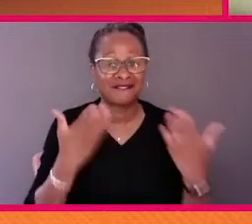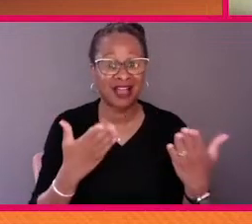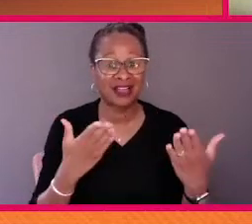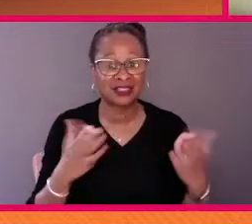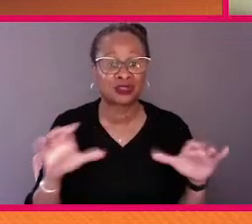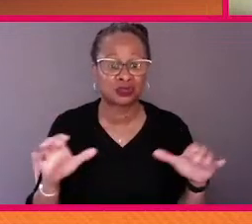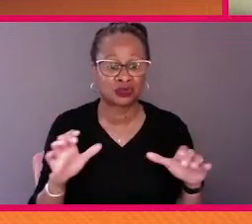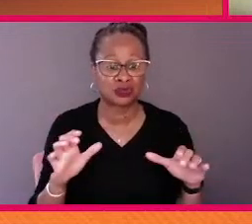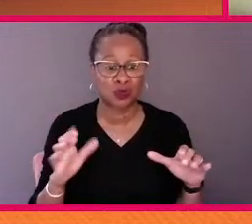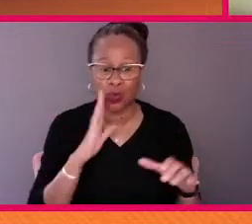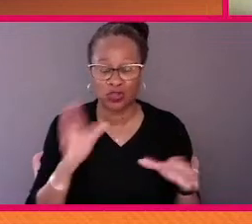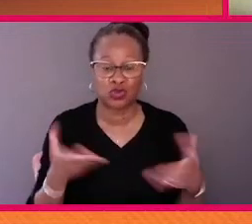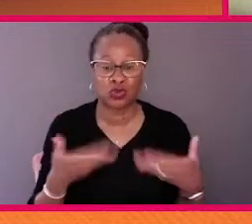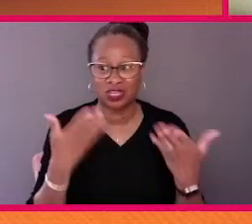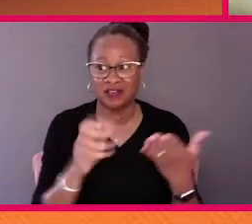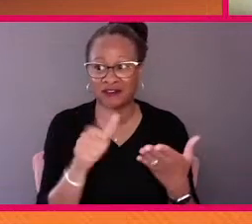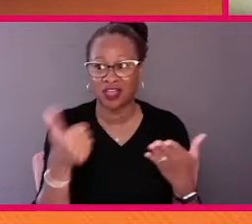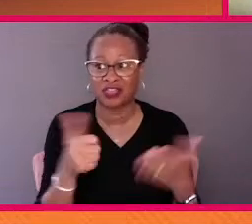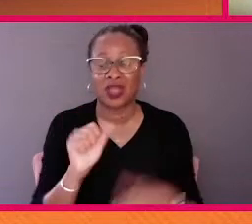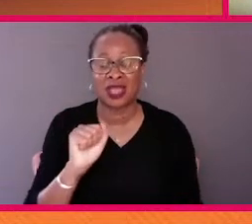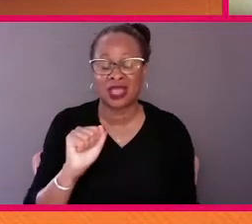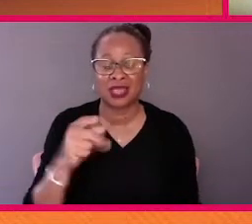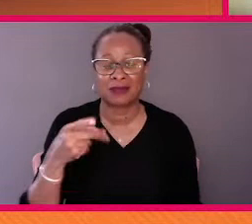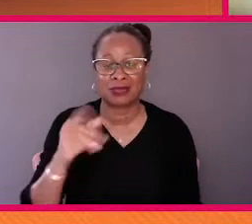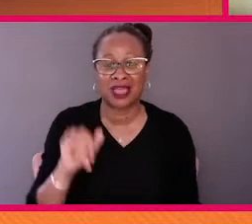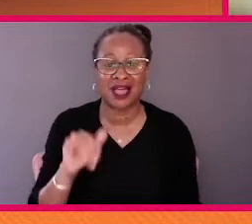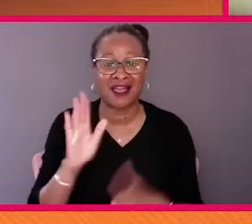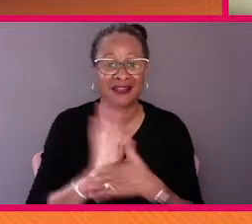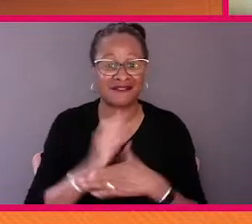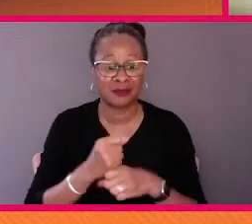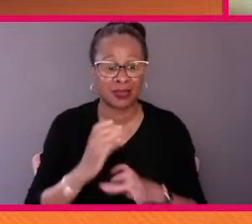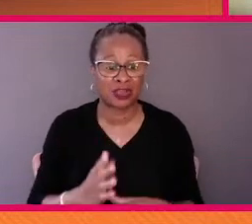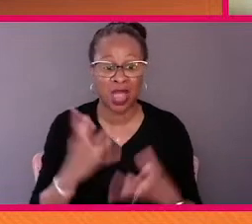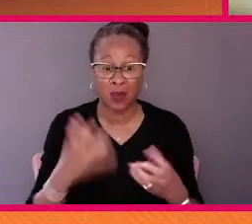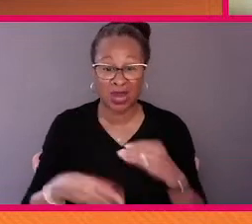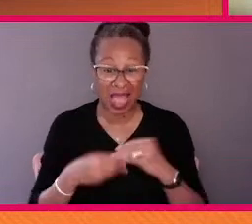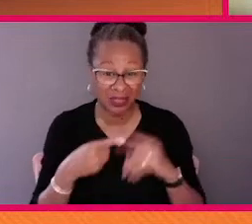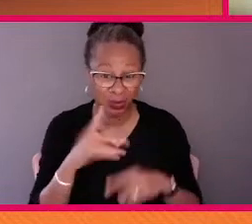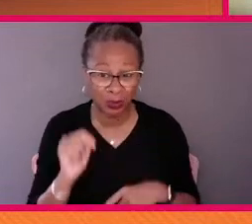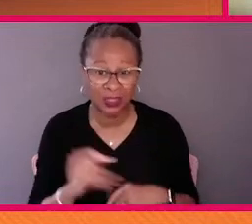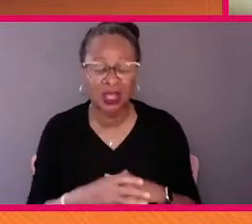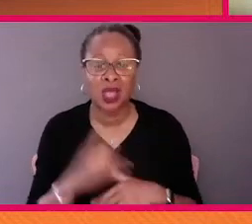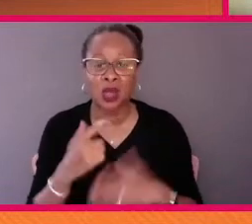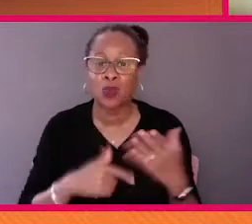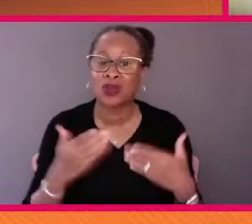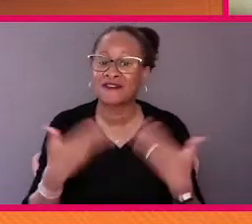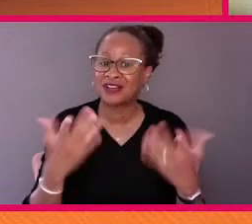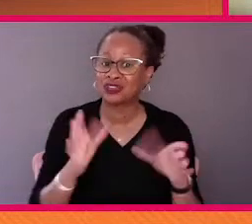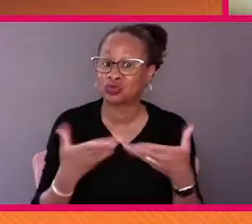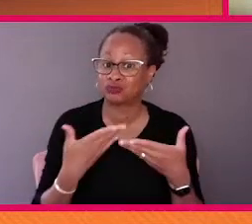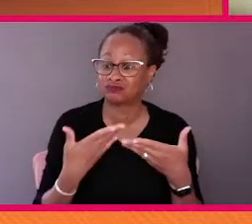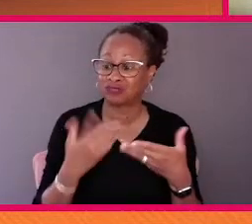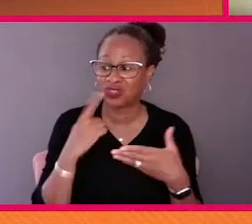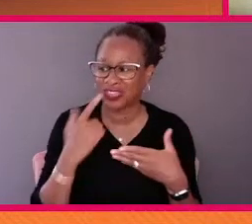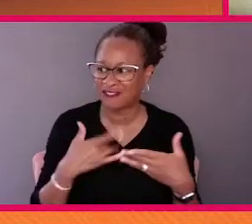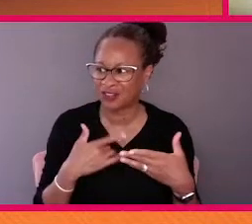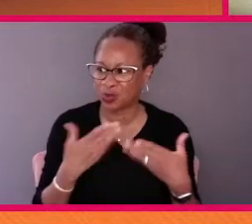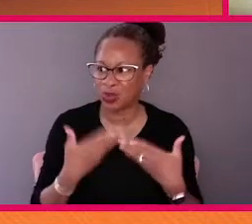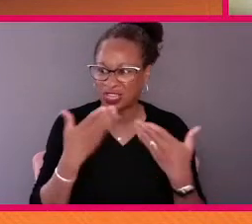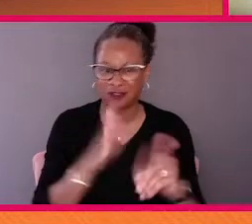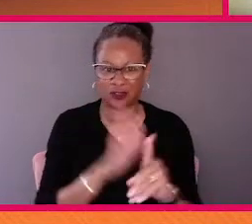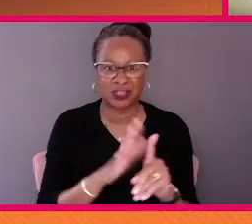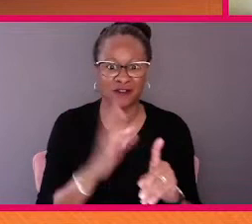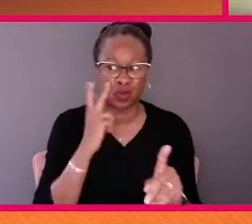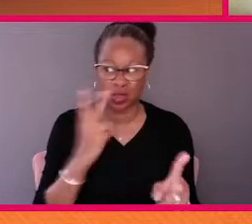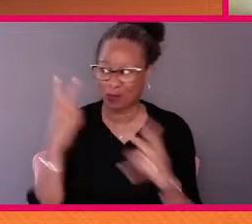other AAPI filmmakers? And the piece that I wanna add to that is, what advice would you give yourself from when you started, from what